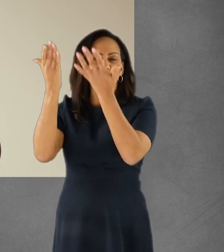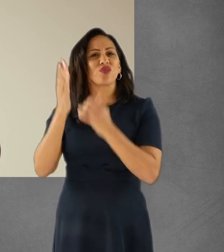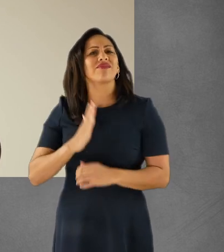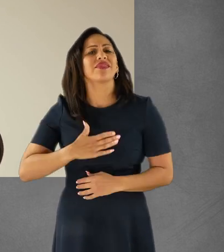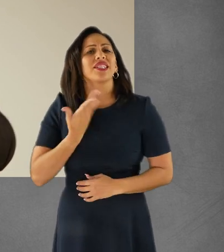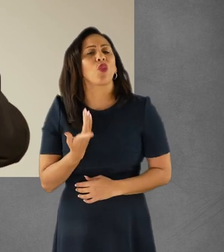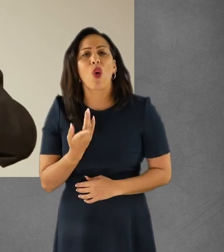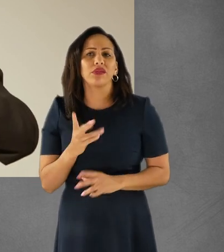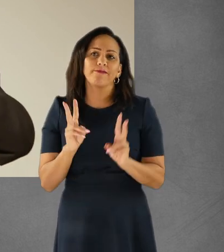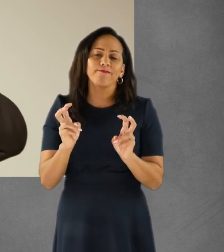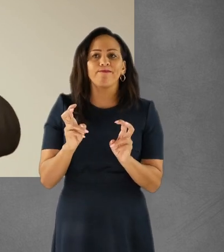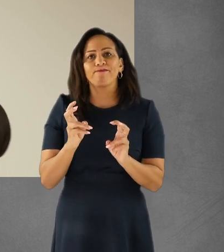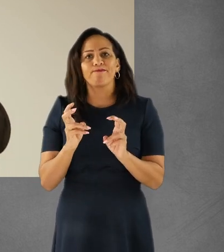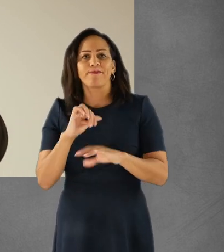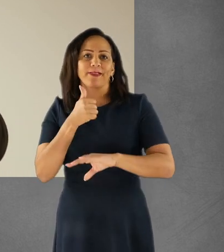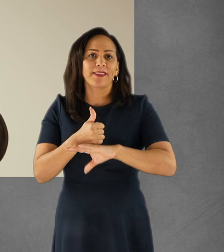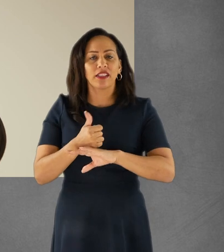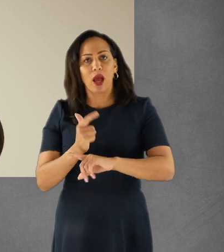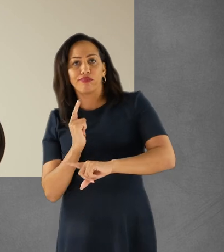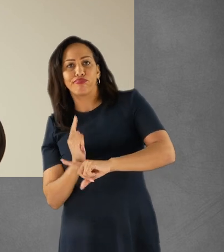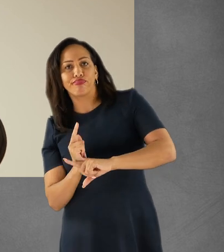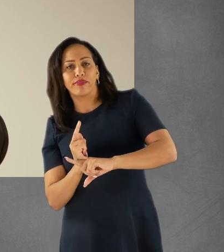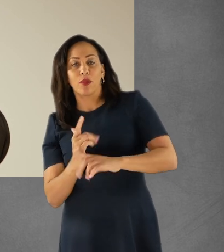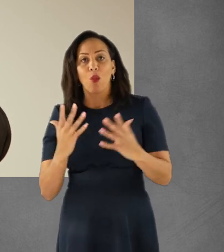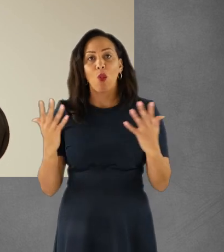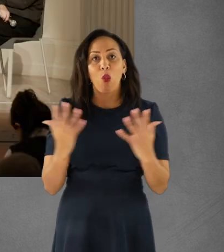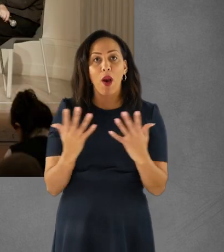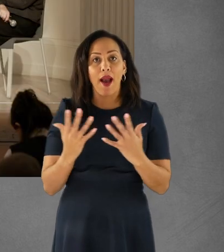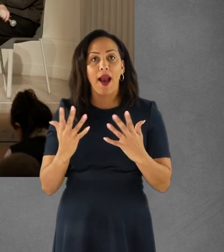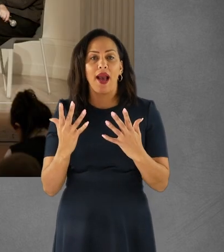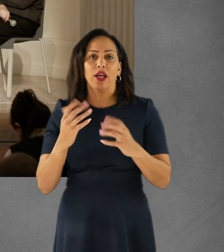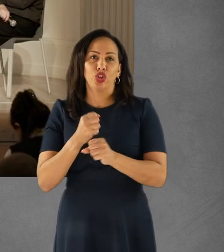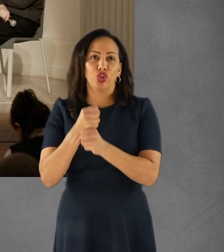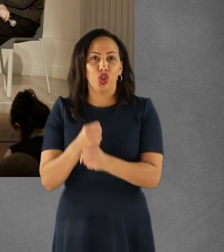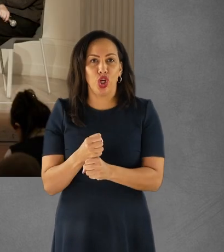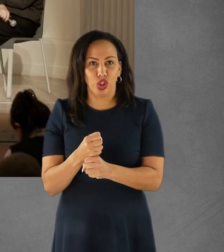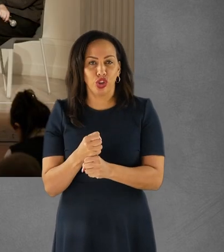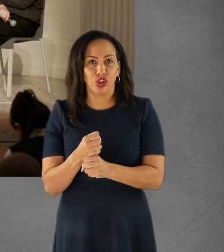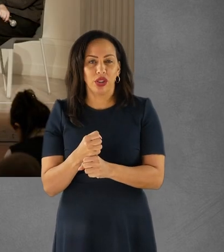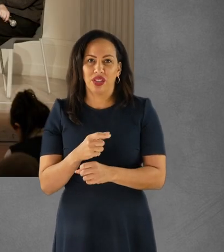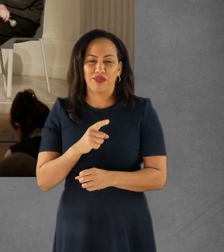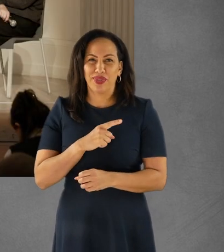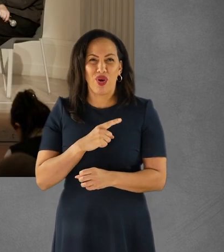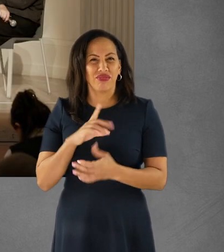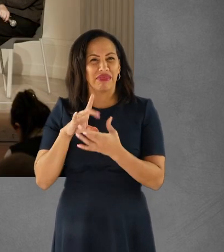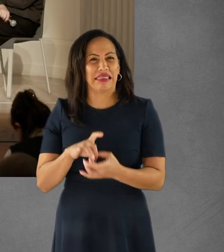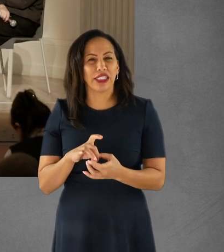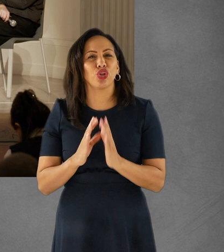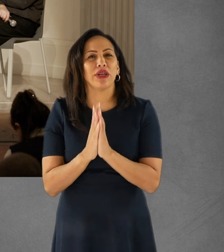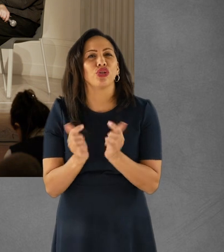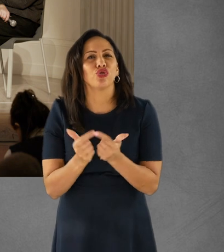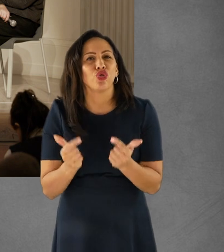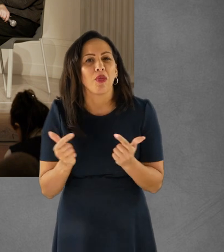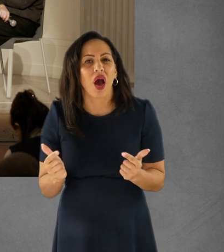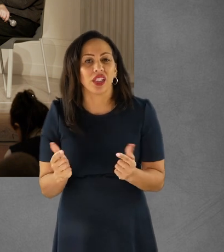maybe it shouldn't be a church, because then maybe that kind of religious dimension became too much. But because this is a Swiss church, it's not a very